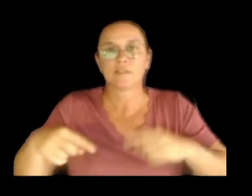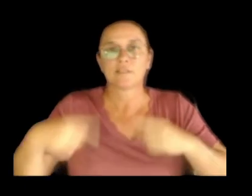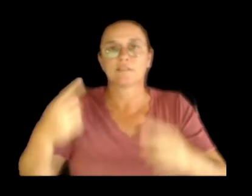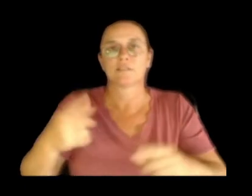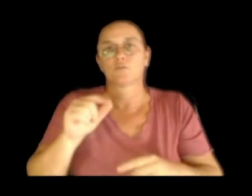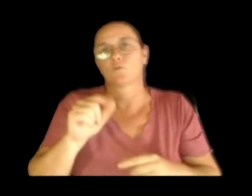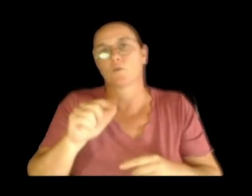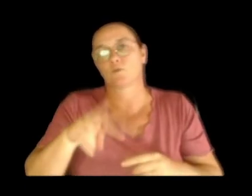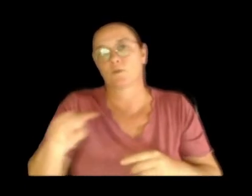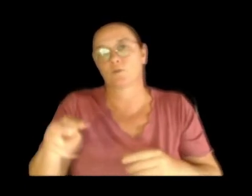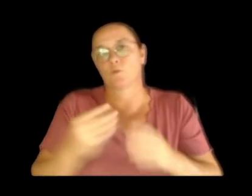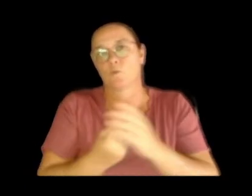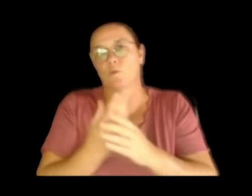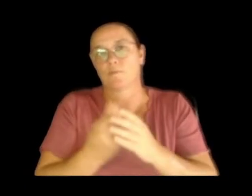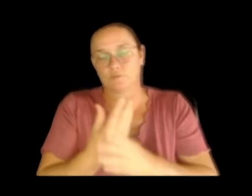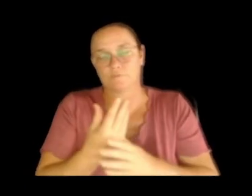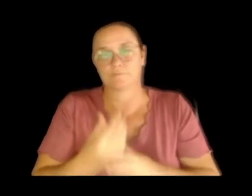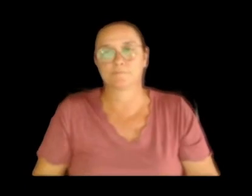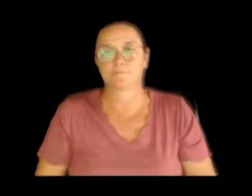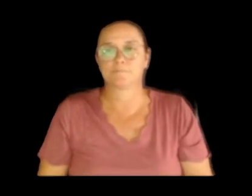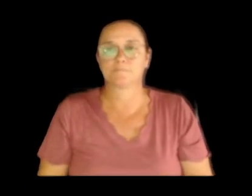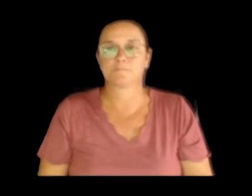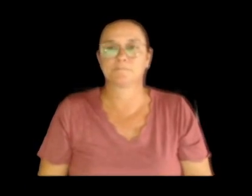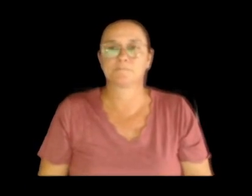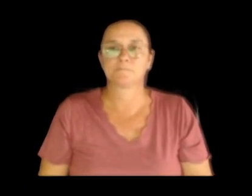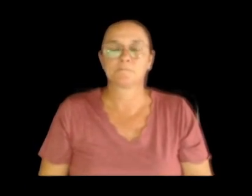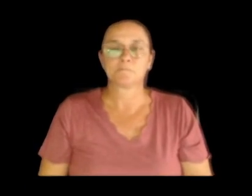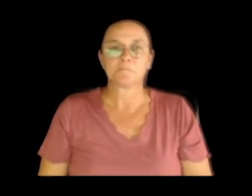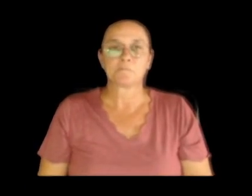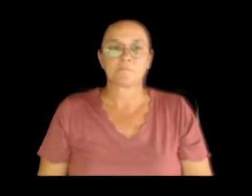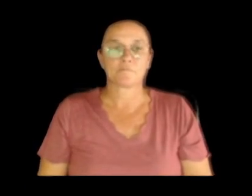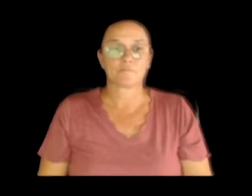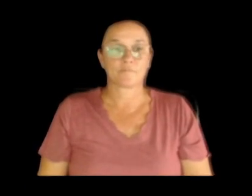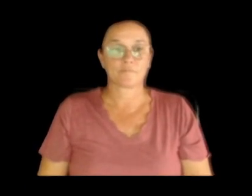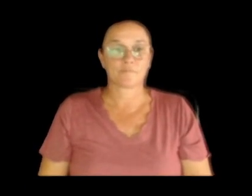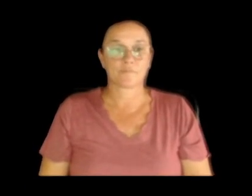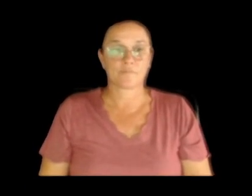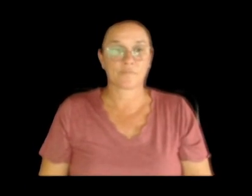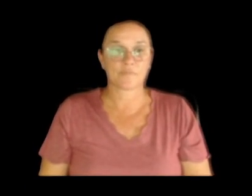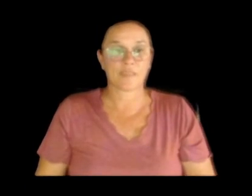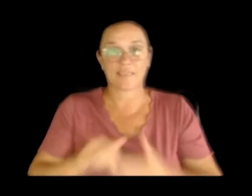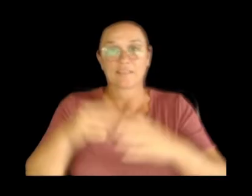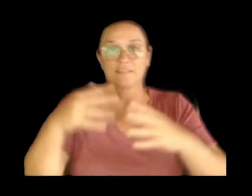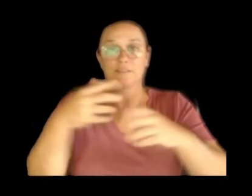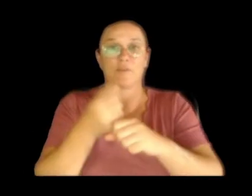as magma replenishes a reservoir system. And that's our Hawaiian volcano summary for this week.